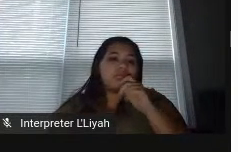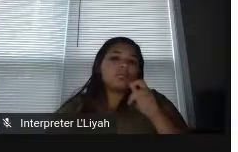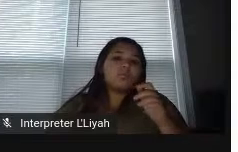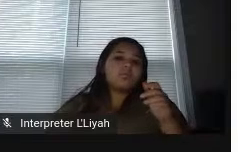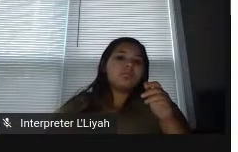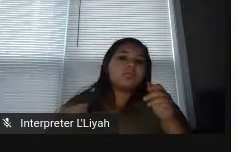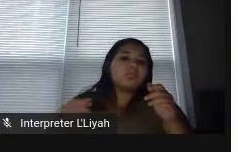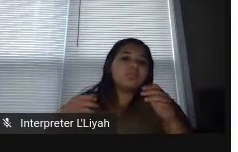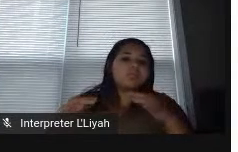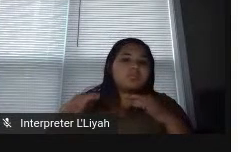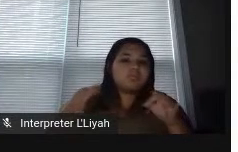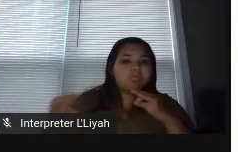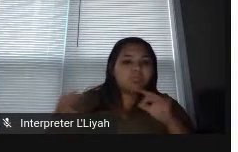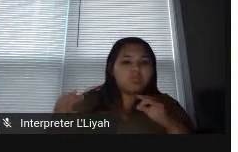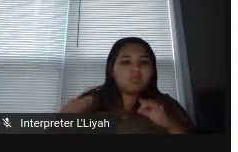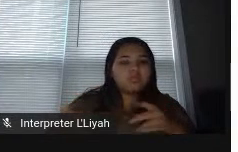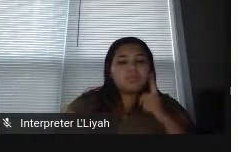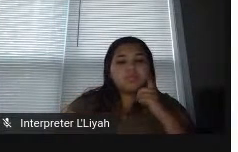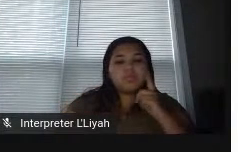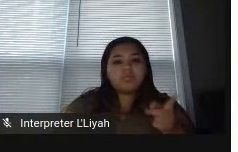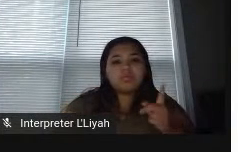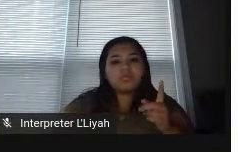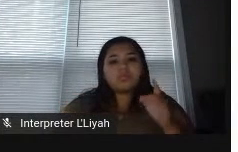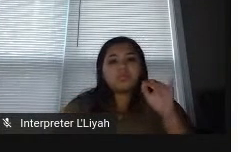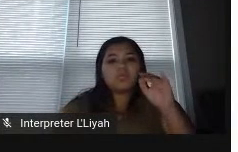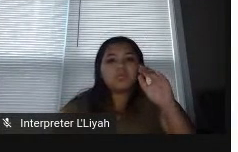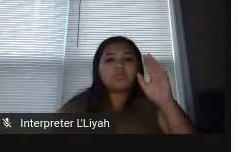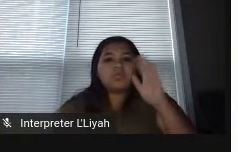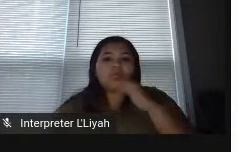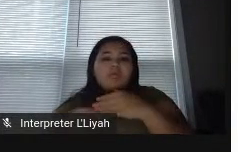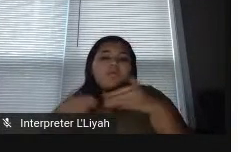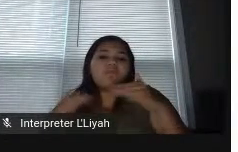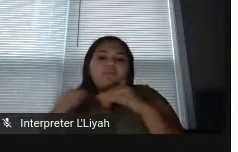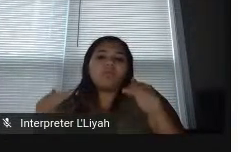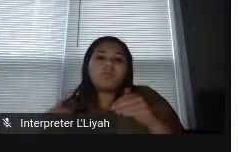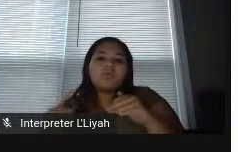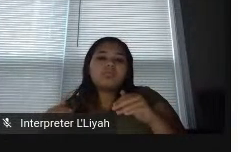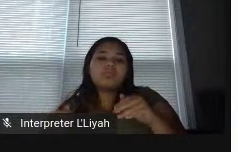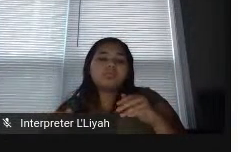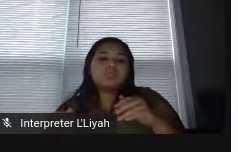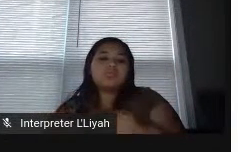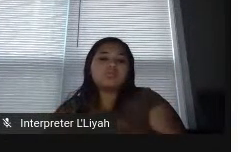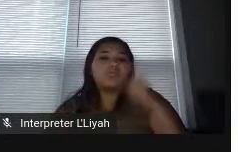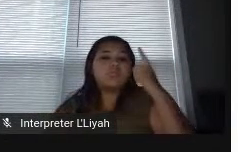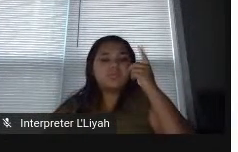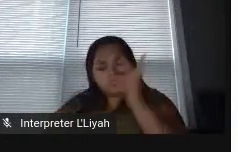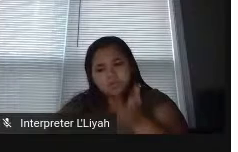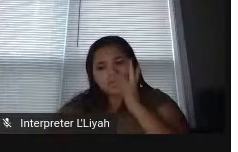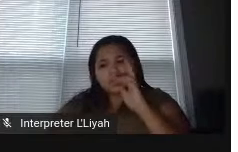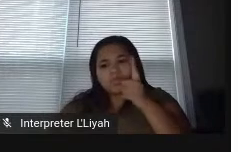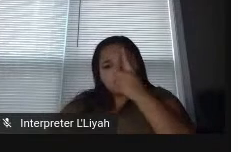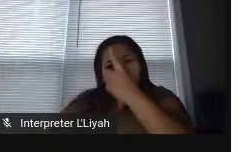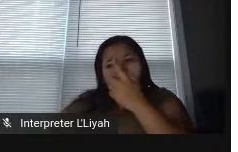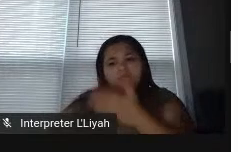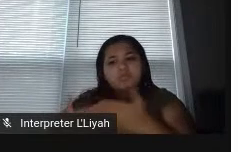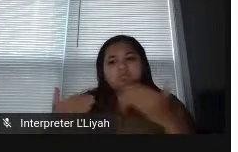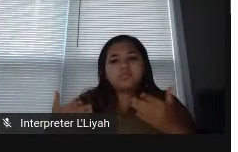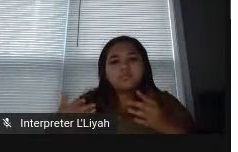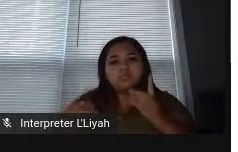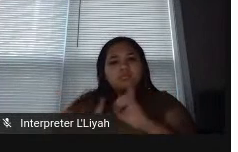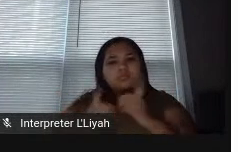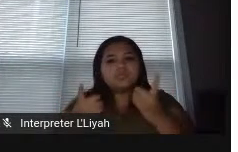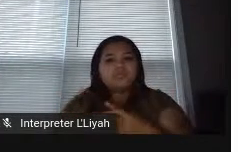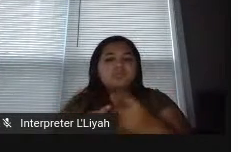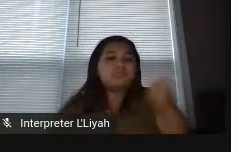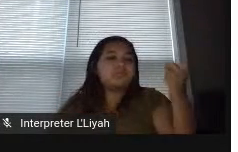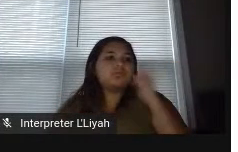describe the student's present level and performance. So you may see one thing, but the school and the district is